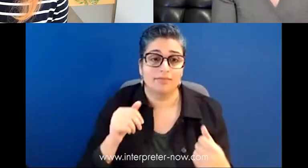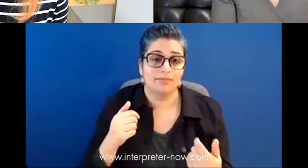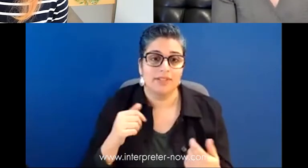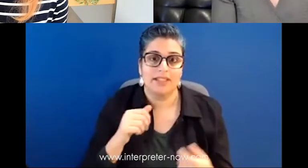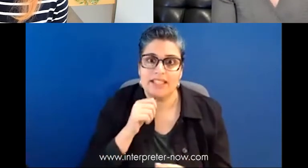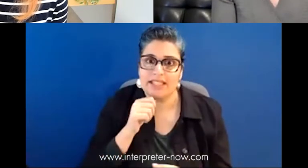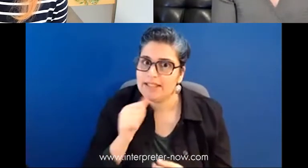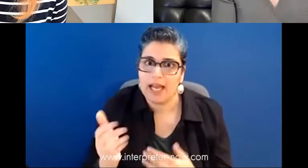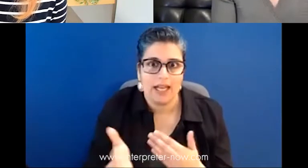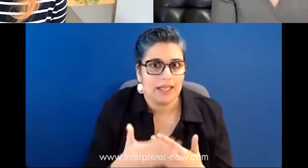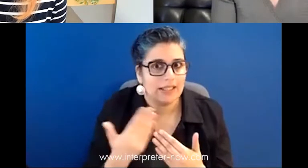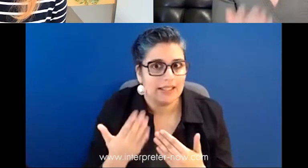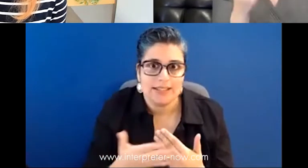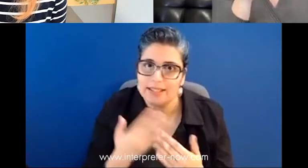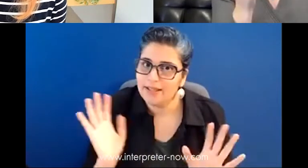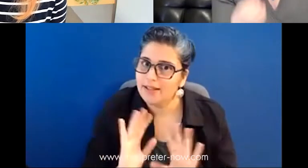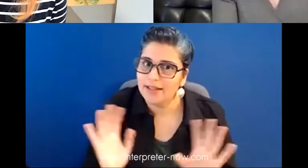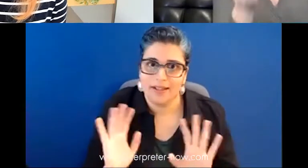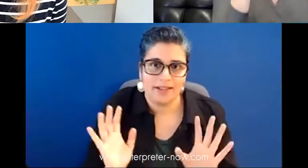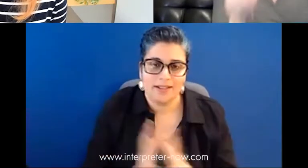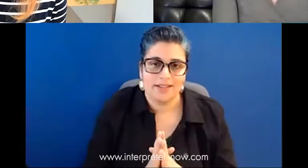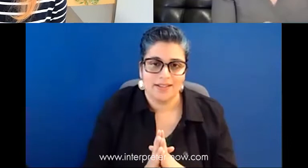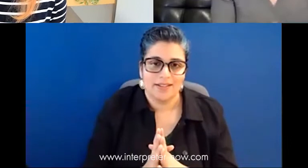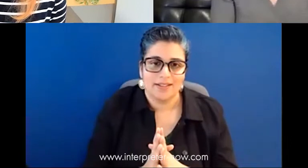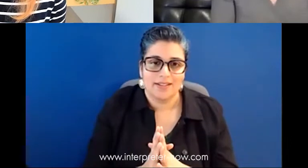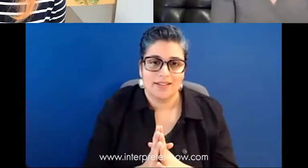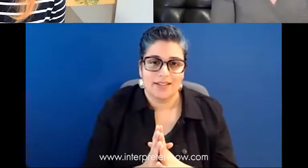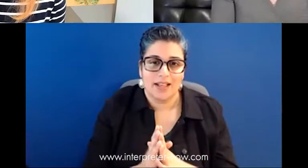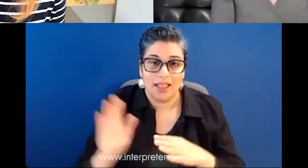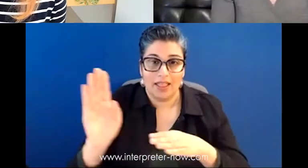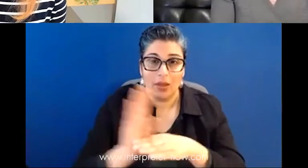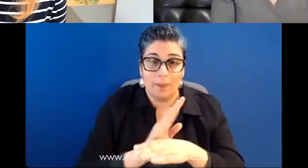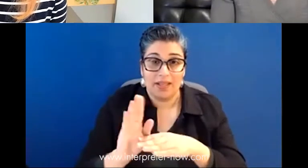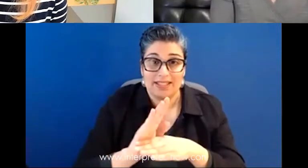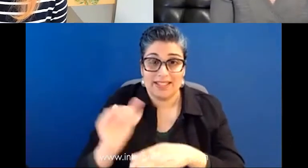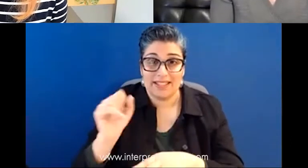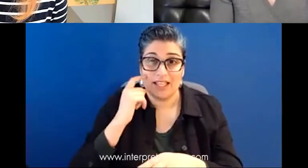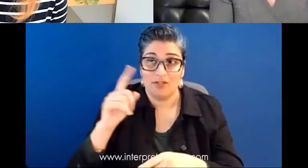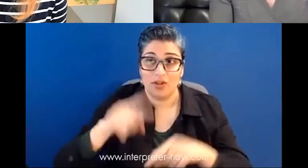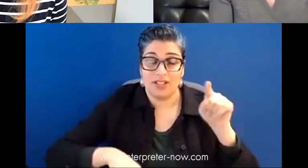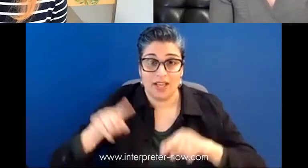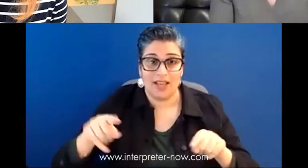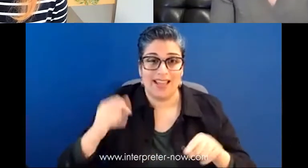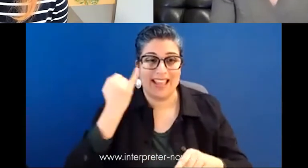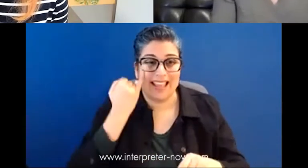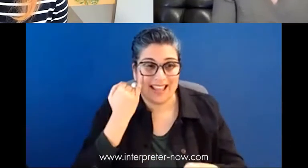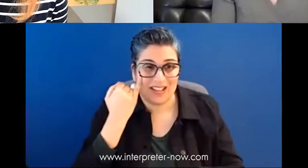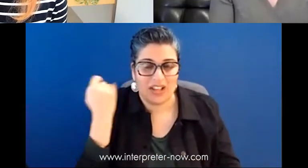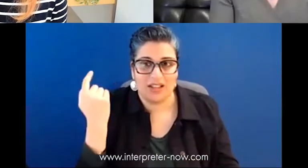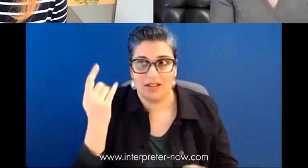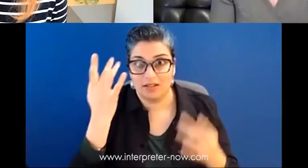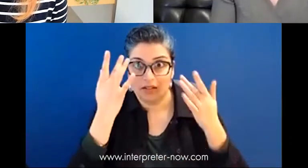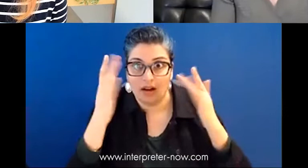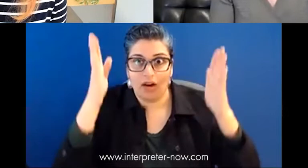easy. I think the idea of the business case for diversity is that if some very smart person would